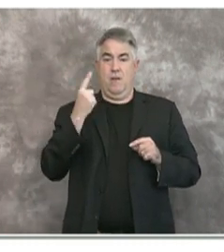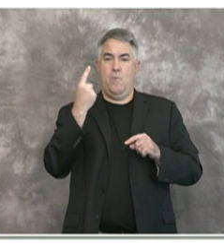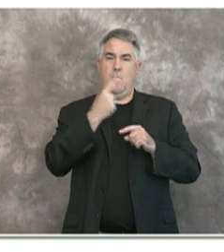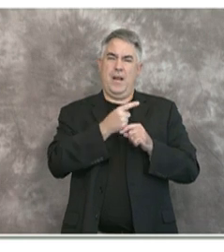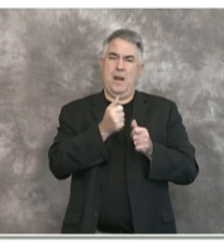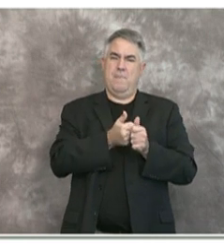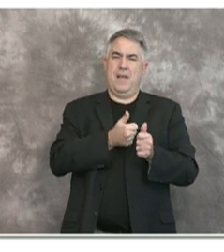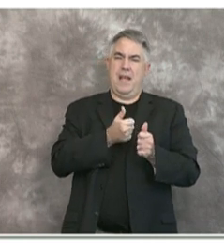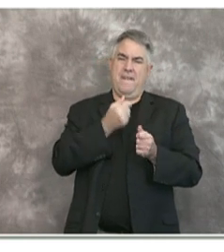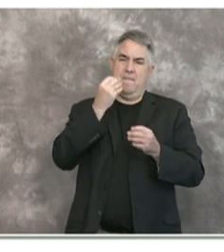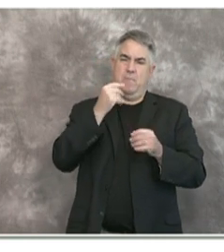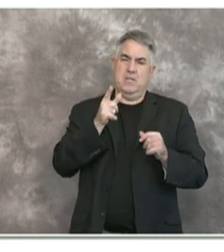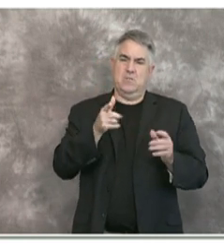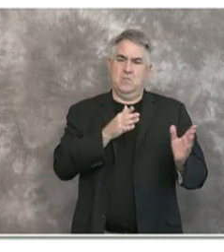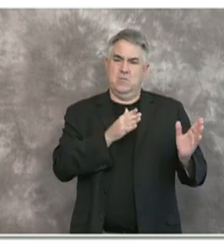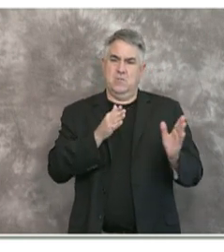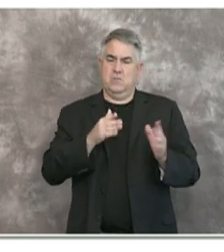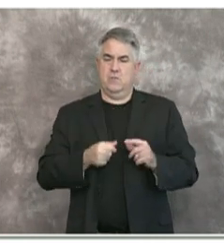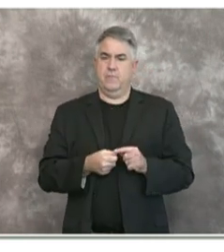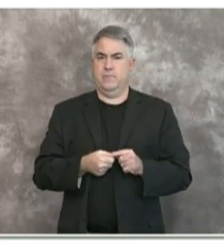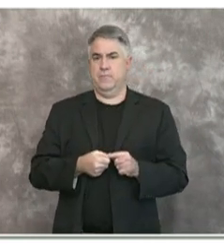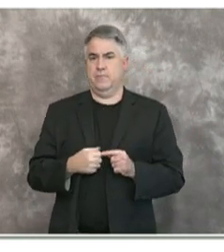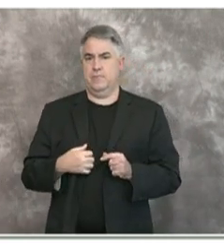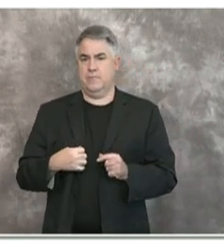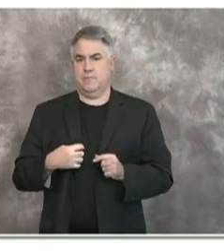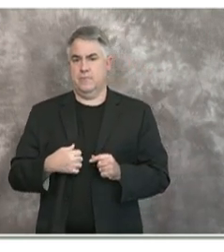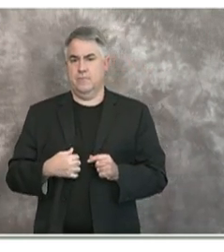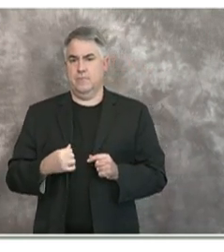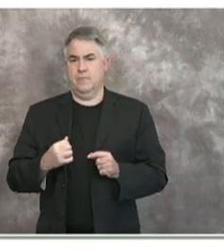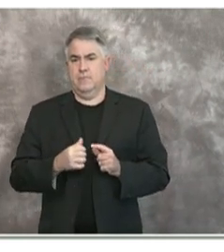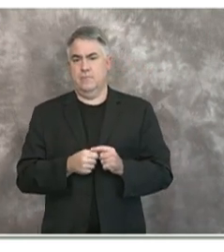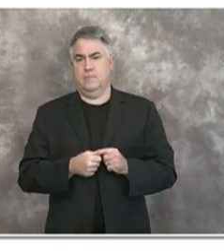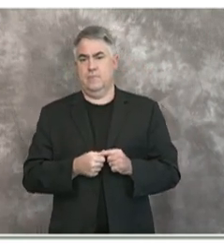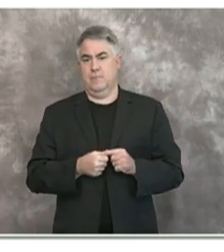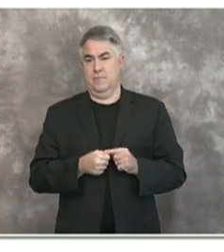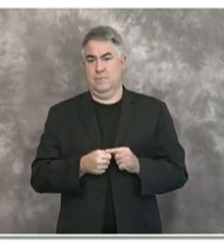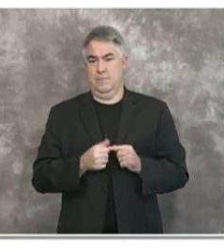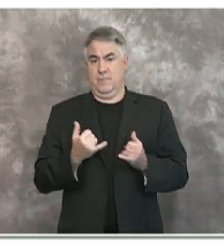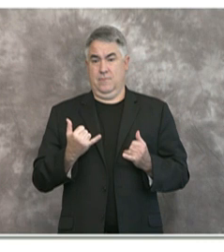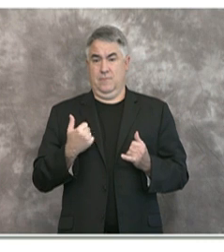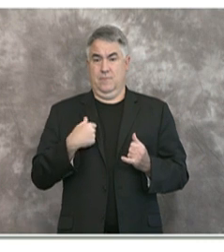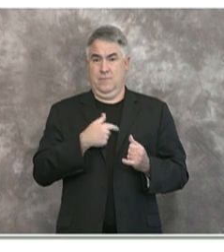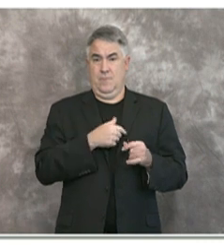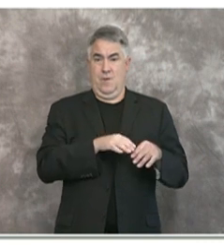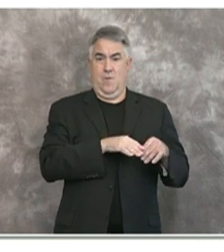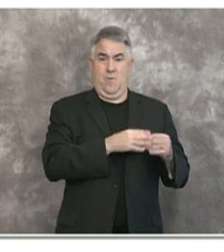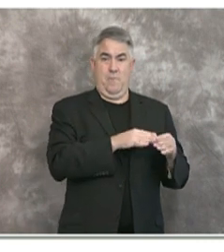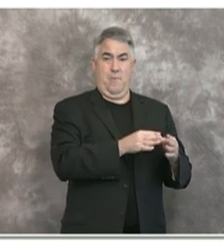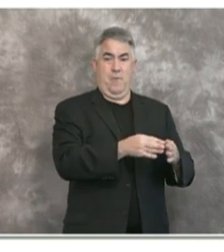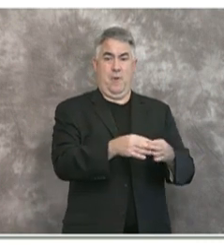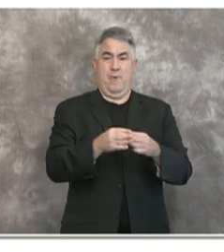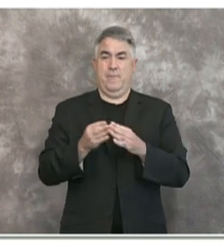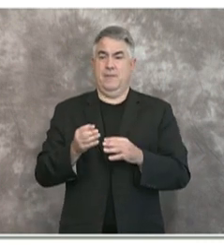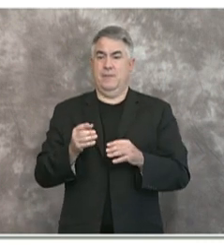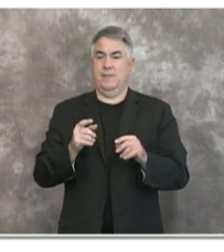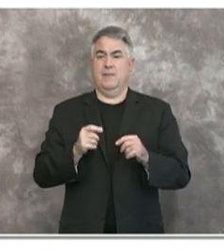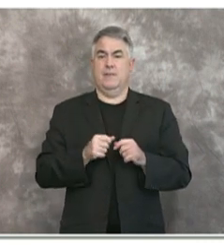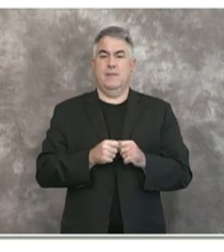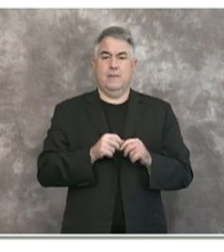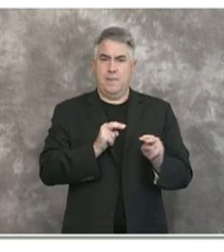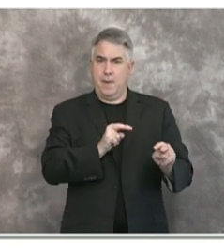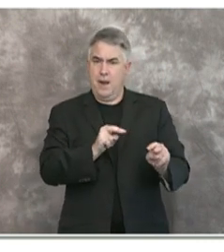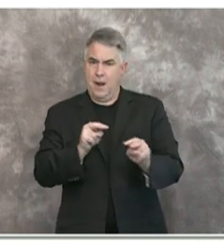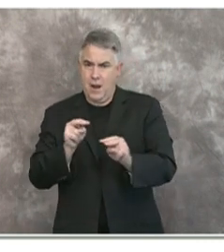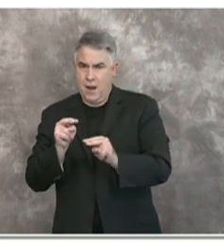is, as was stated earlier, as we are opening back up, we will continuously to aggressively monitor all